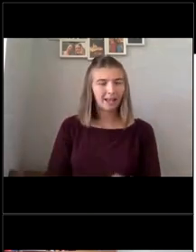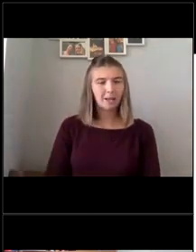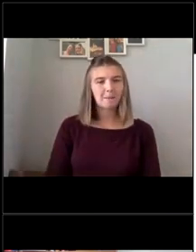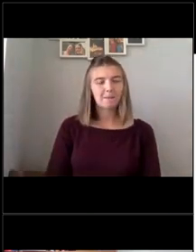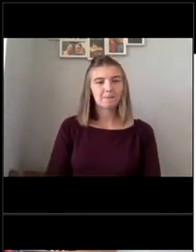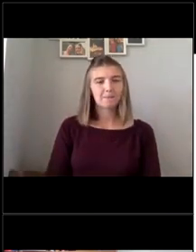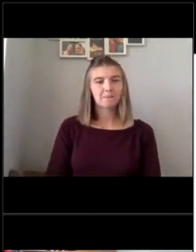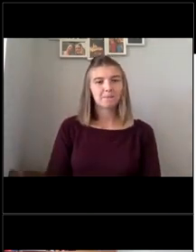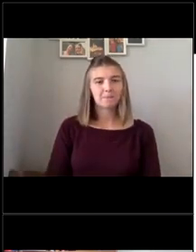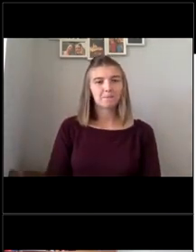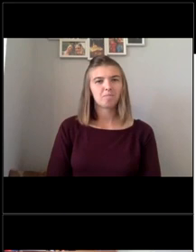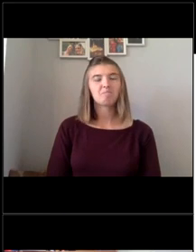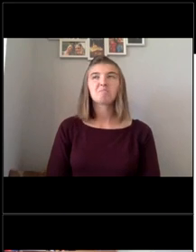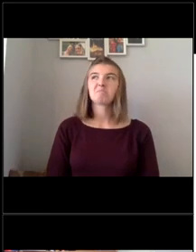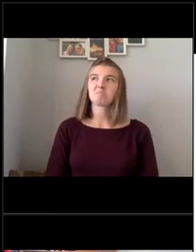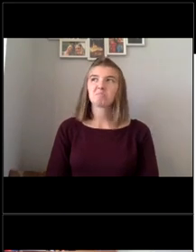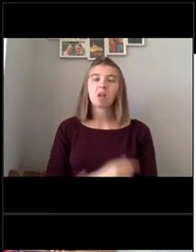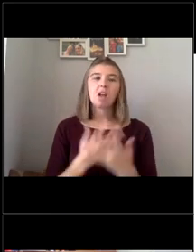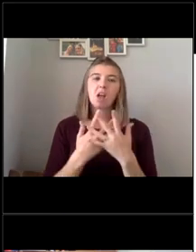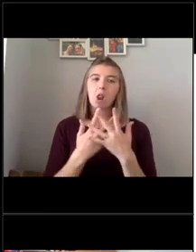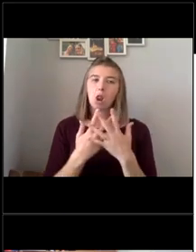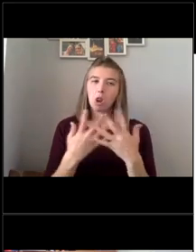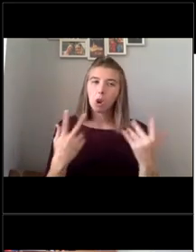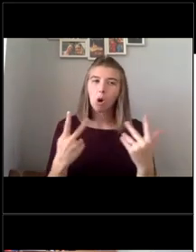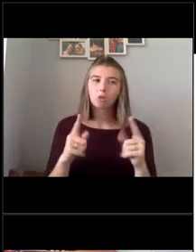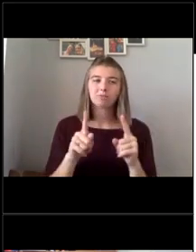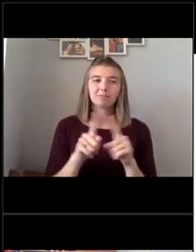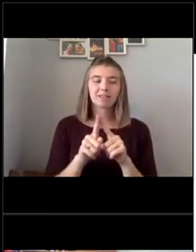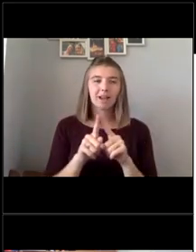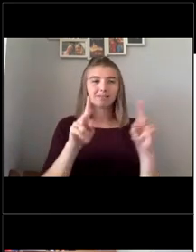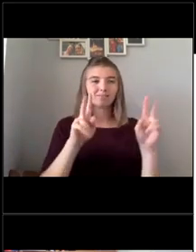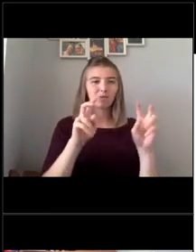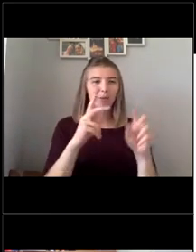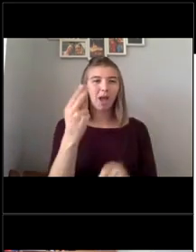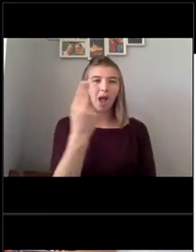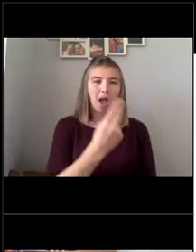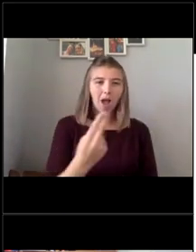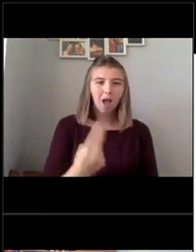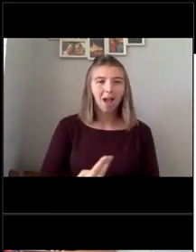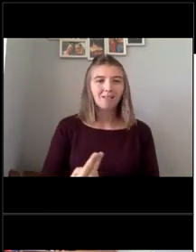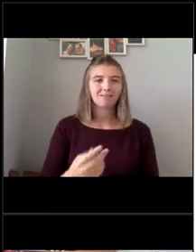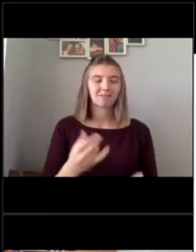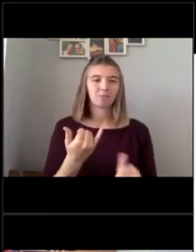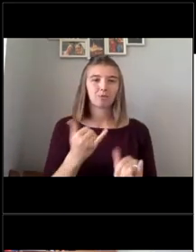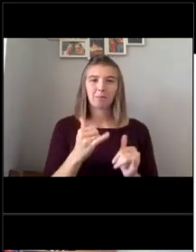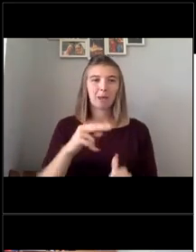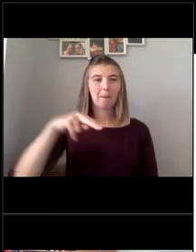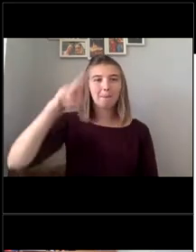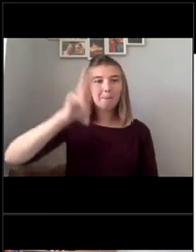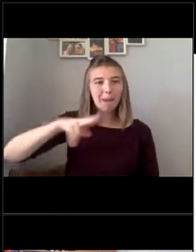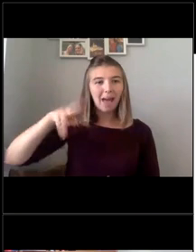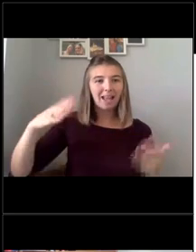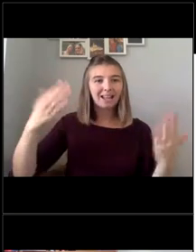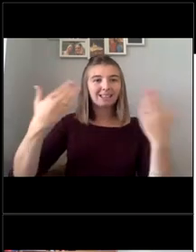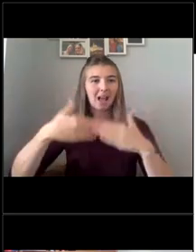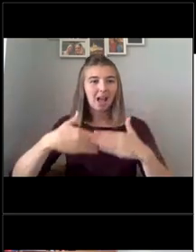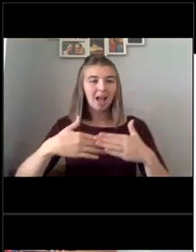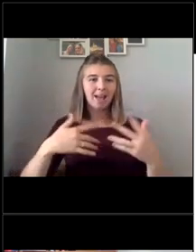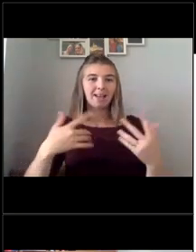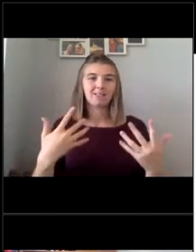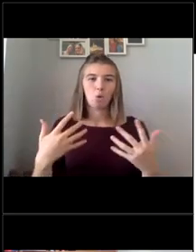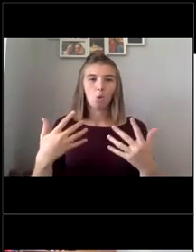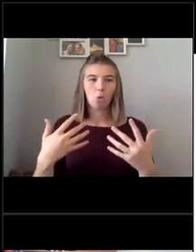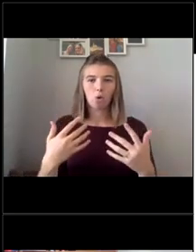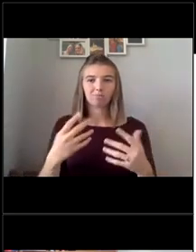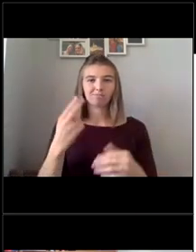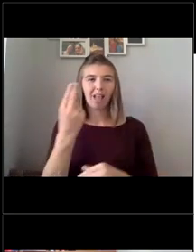based gatherings, you know, having things like paint night or, you know, trying to make something more art and